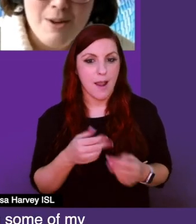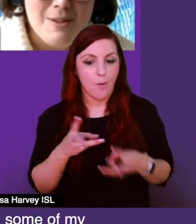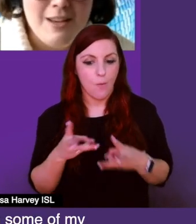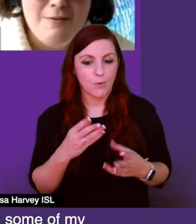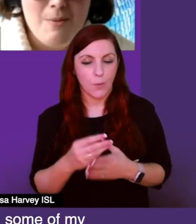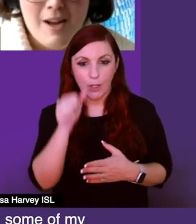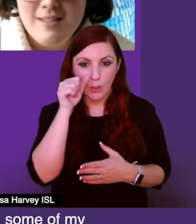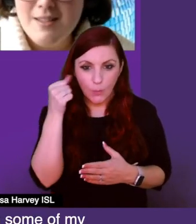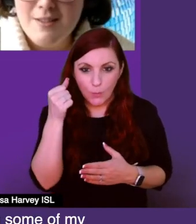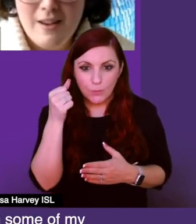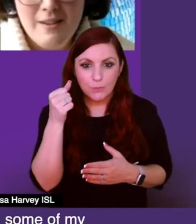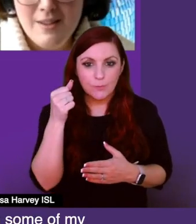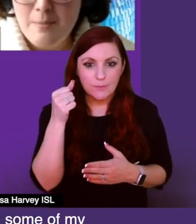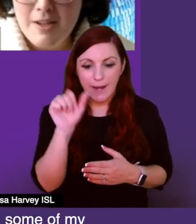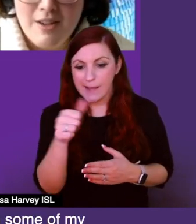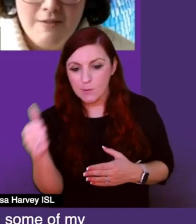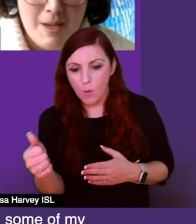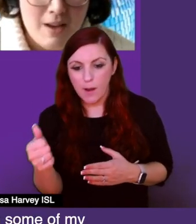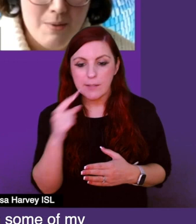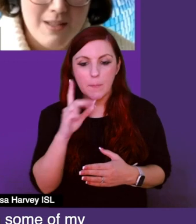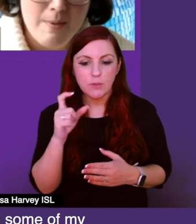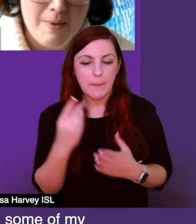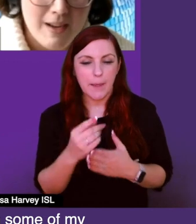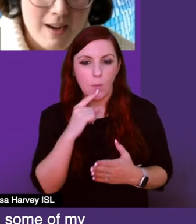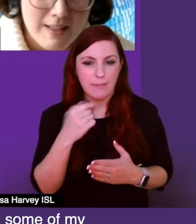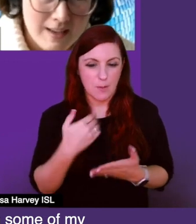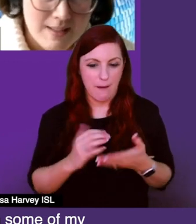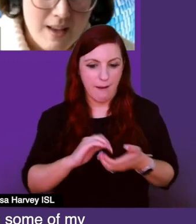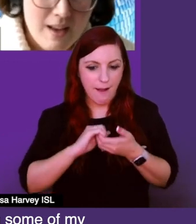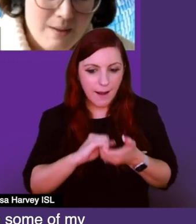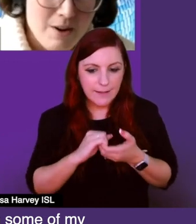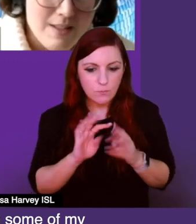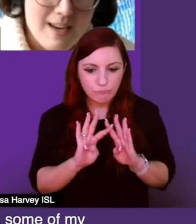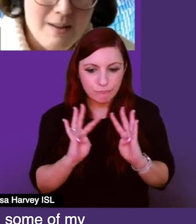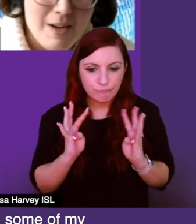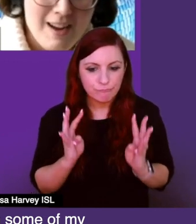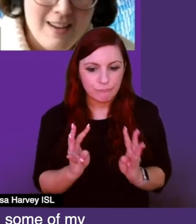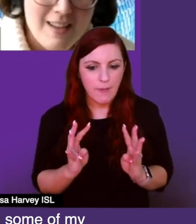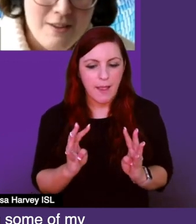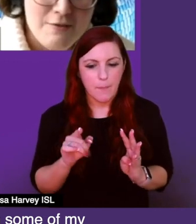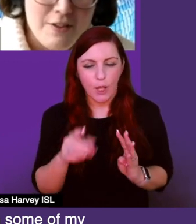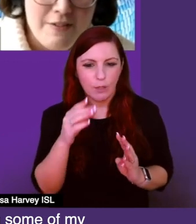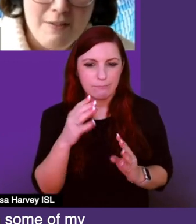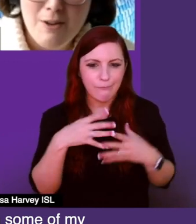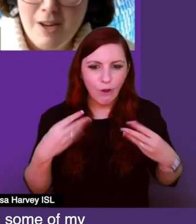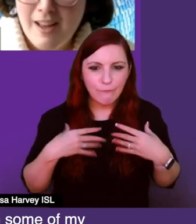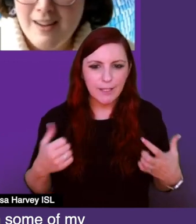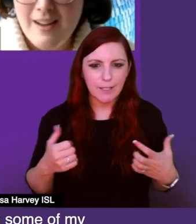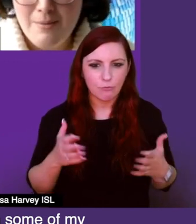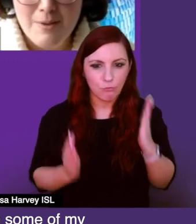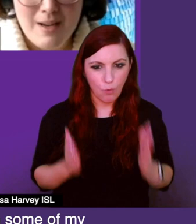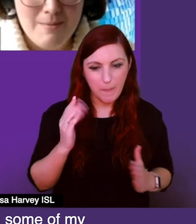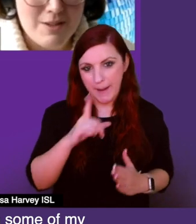And I worked with cute robots. So there's a picture of me with some of my colleagues, and we're all sitting behind a cute fluffy